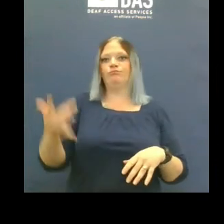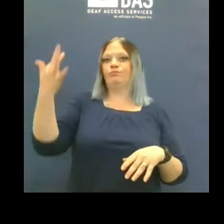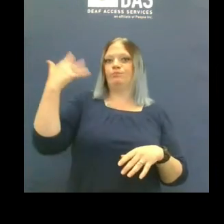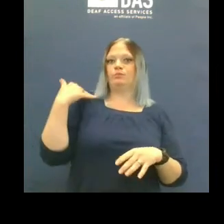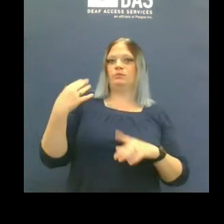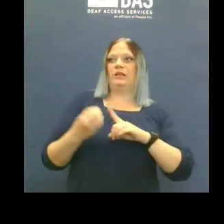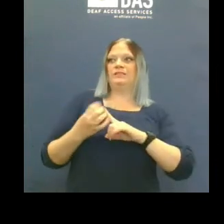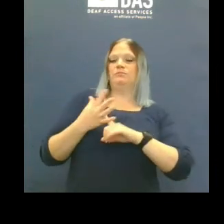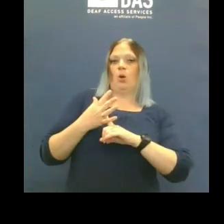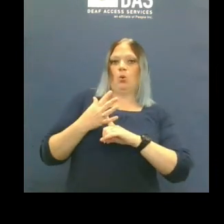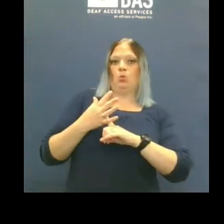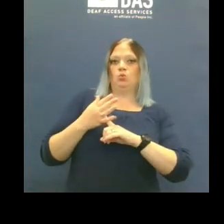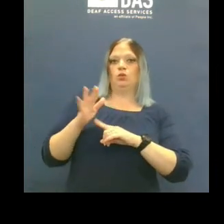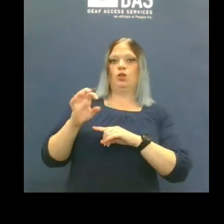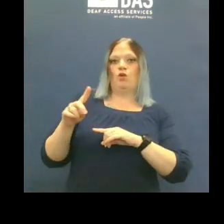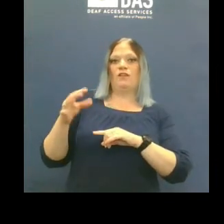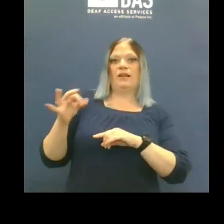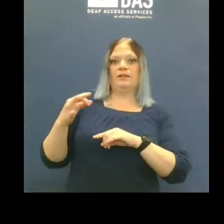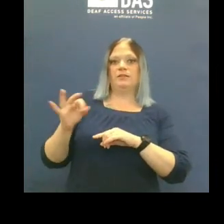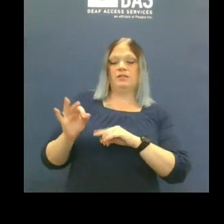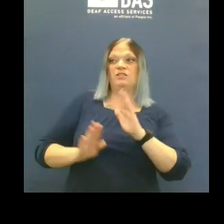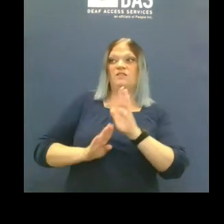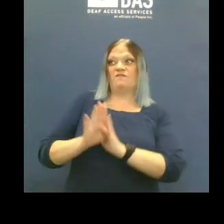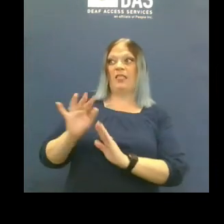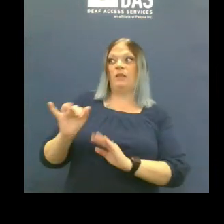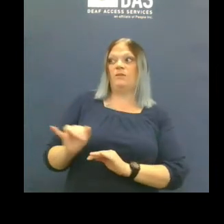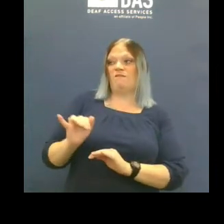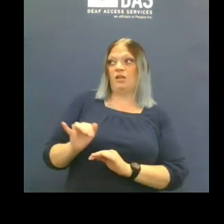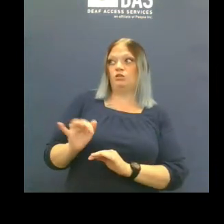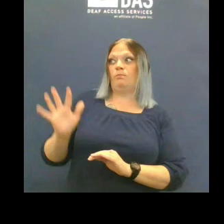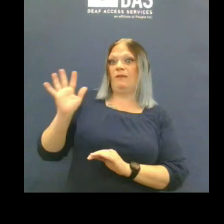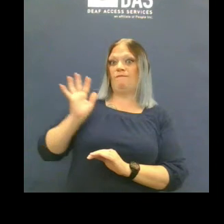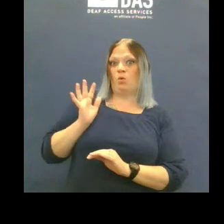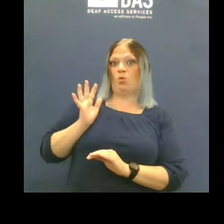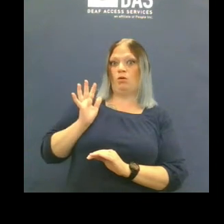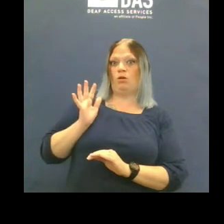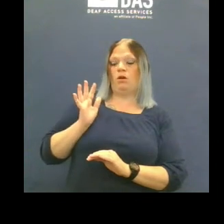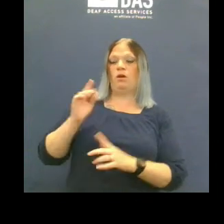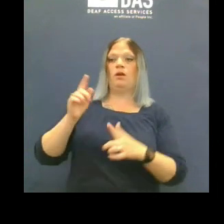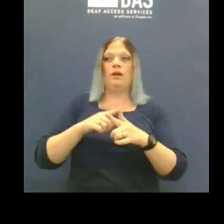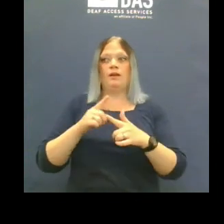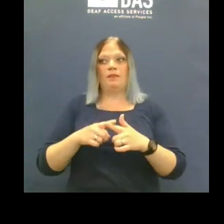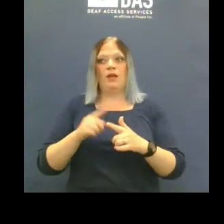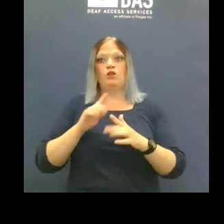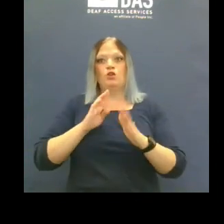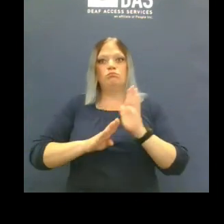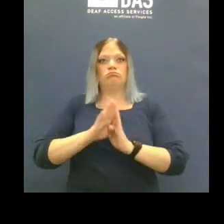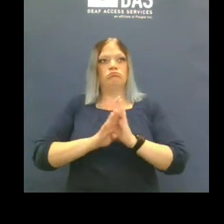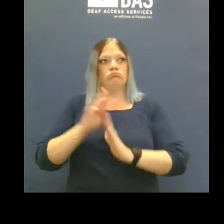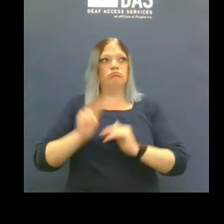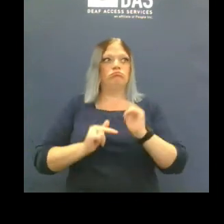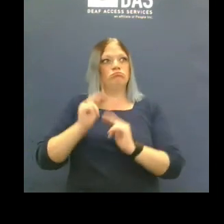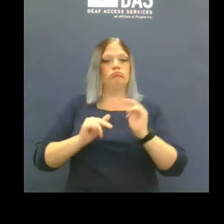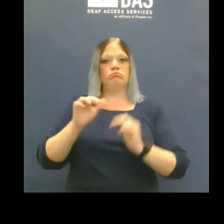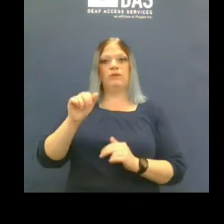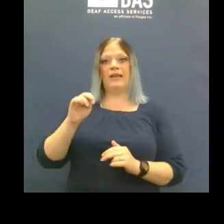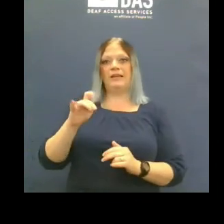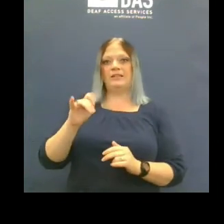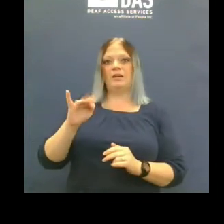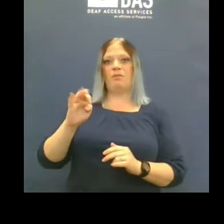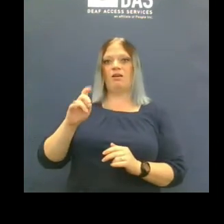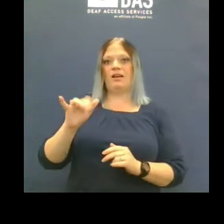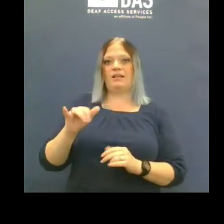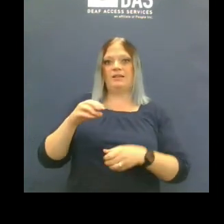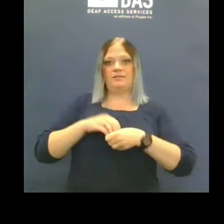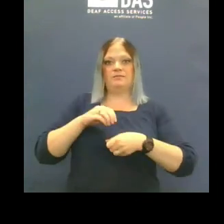you probably developed an infection, and you have developed an antibody response. And we're measuring that antibody response. So right now we are